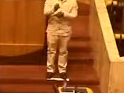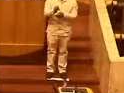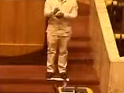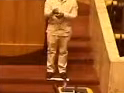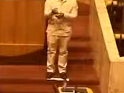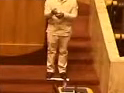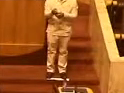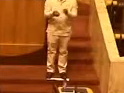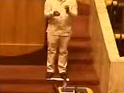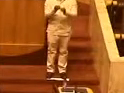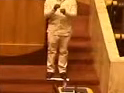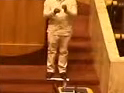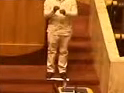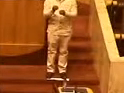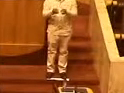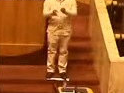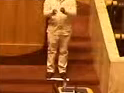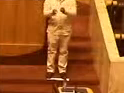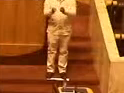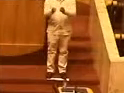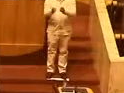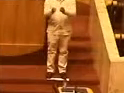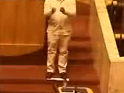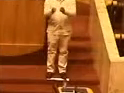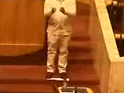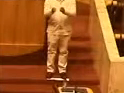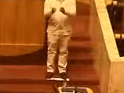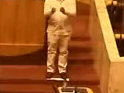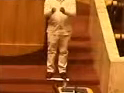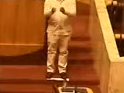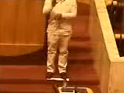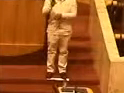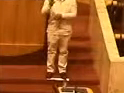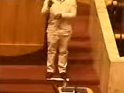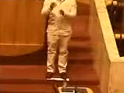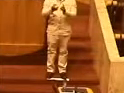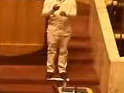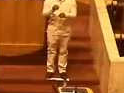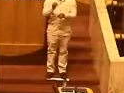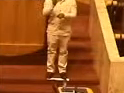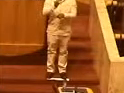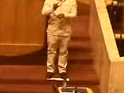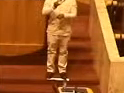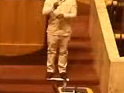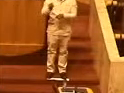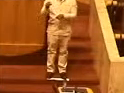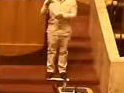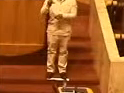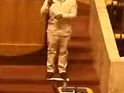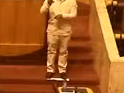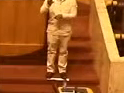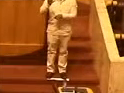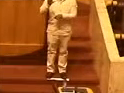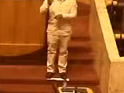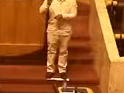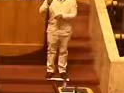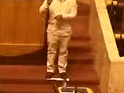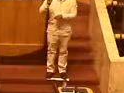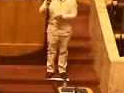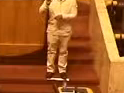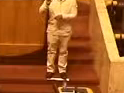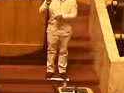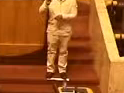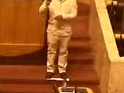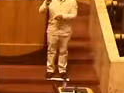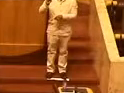Rehabilitation of road D933 from Lichtenberg to Gelexpan and a portion of road D2095